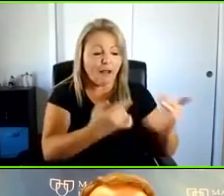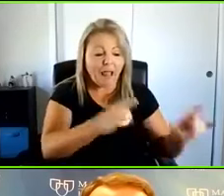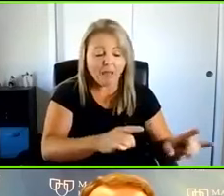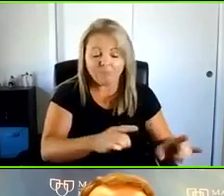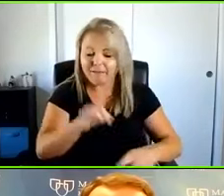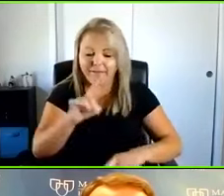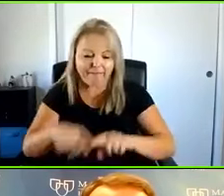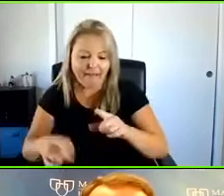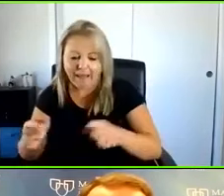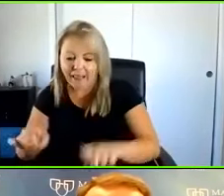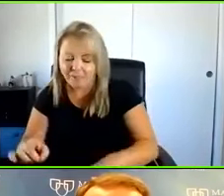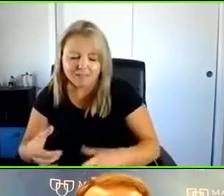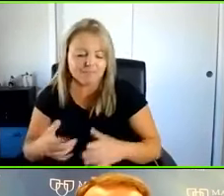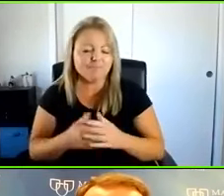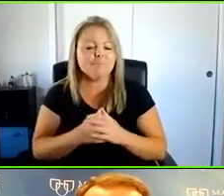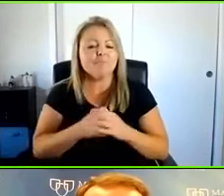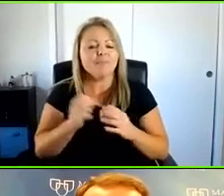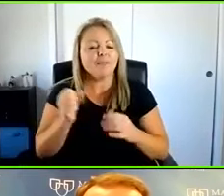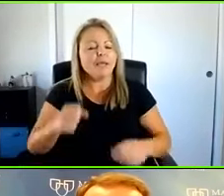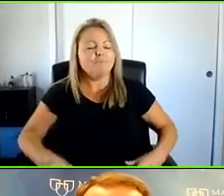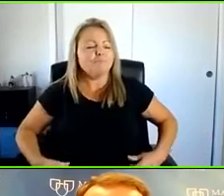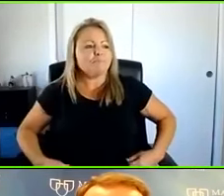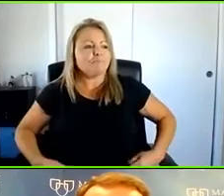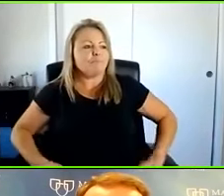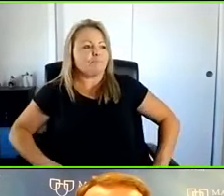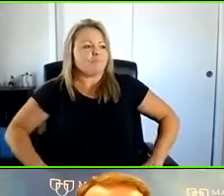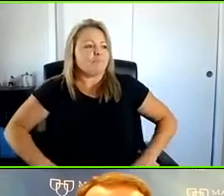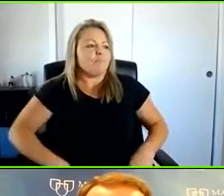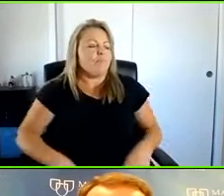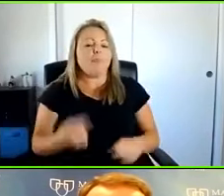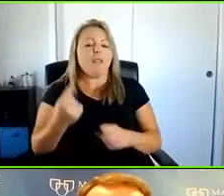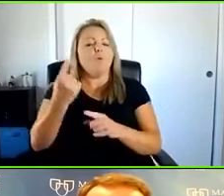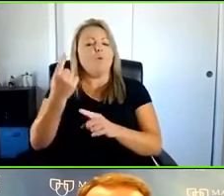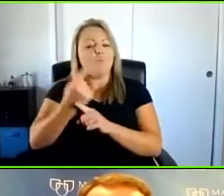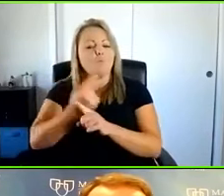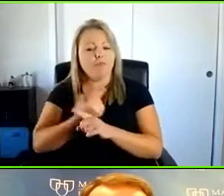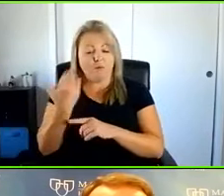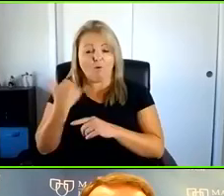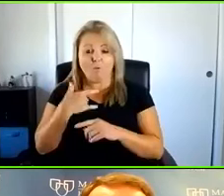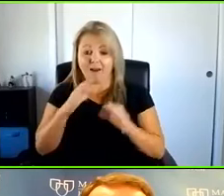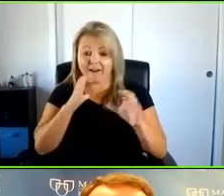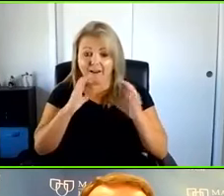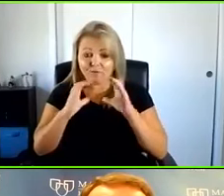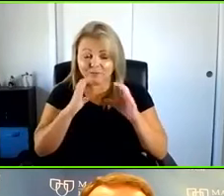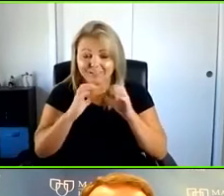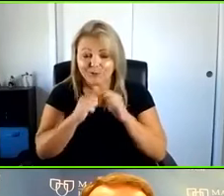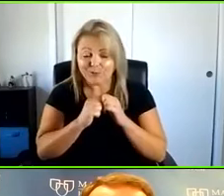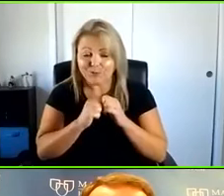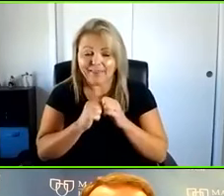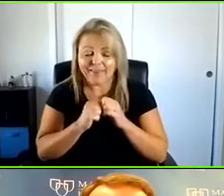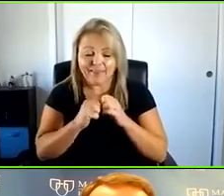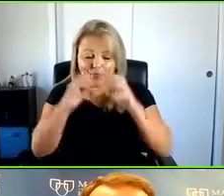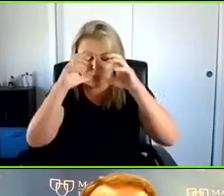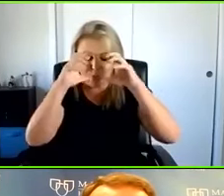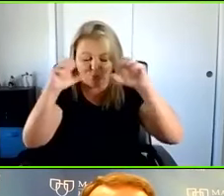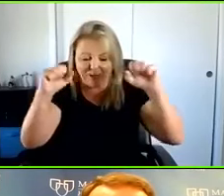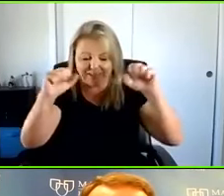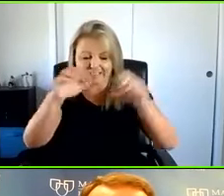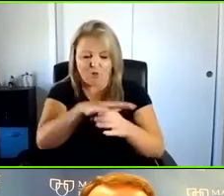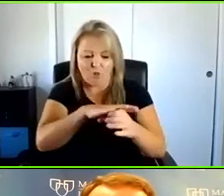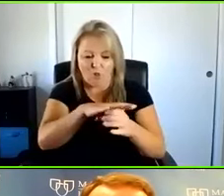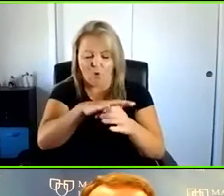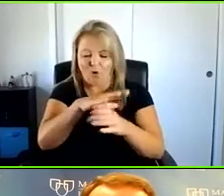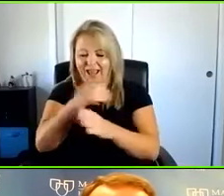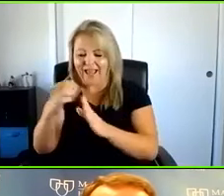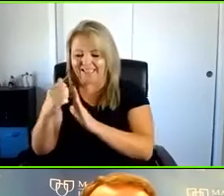cases? Yeah, even a month ago, we had a conversation with the president of the local and the